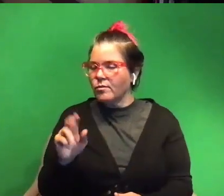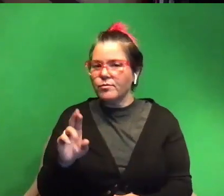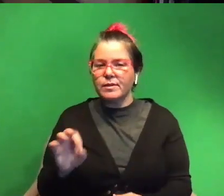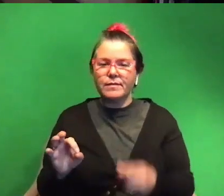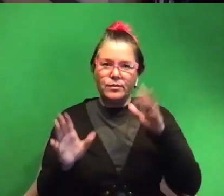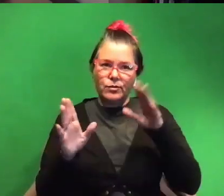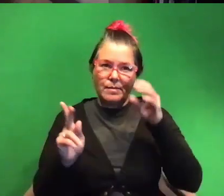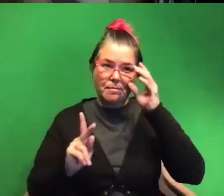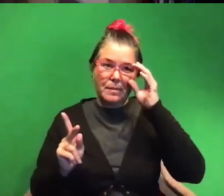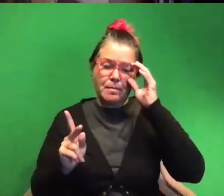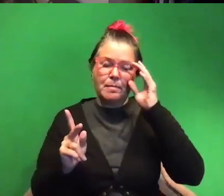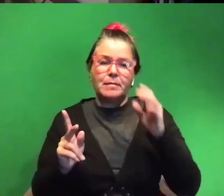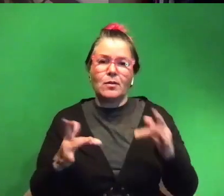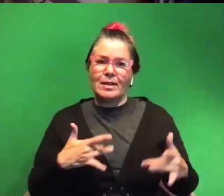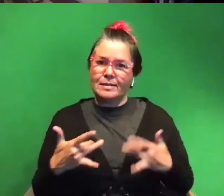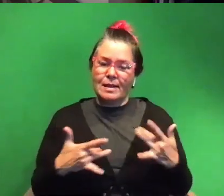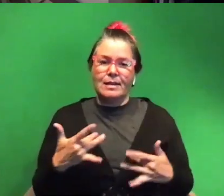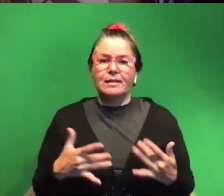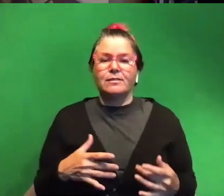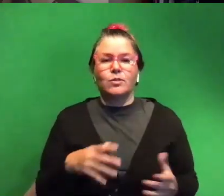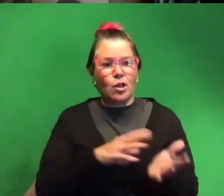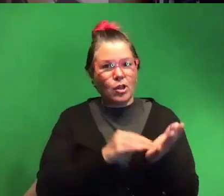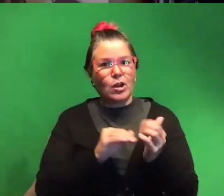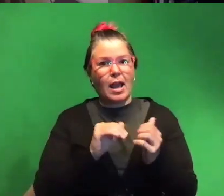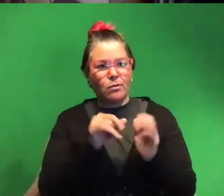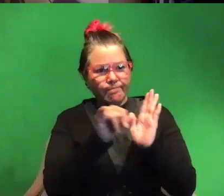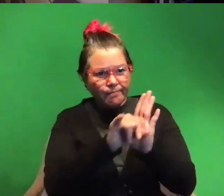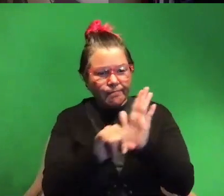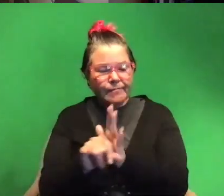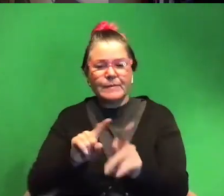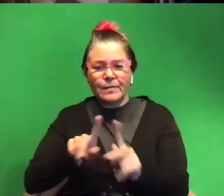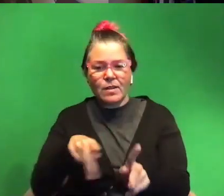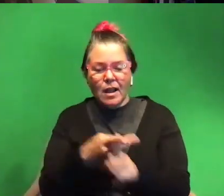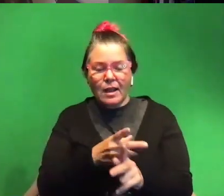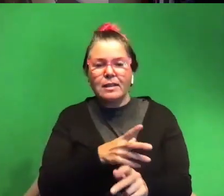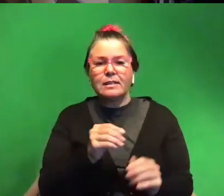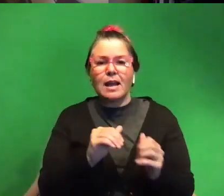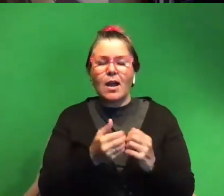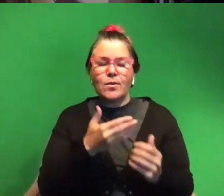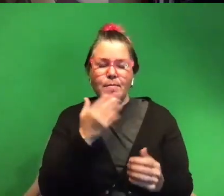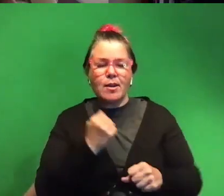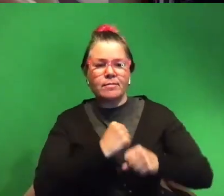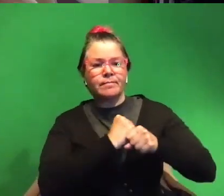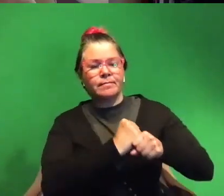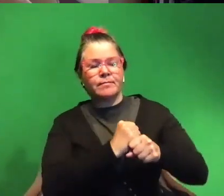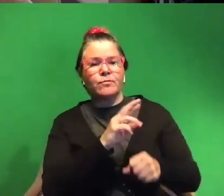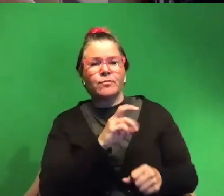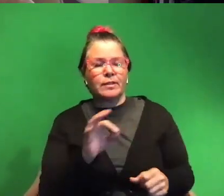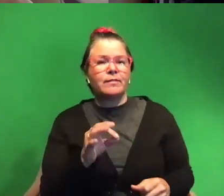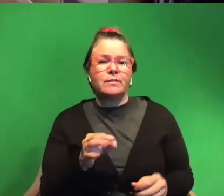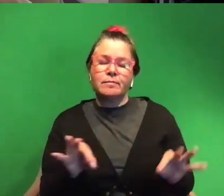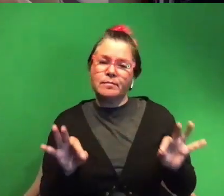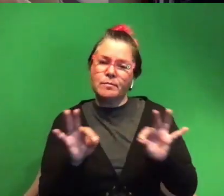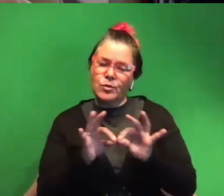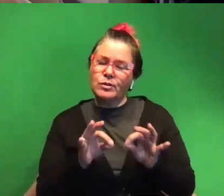that y'all are really excited to learn how to identify corals and how to better protect the reefs, because I think we really need to worry